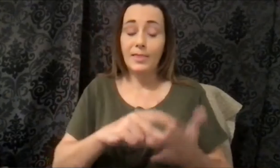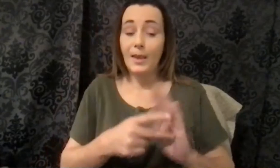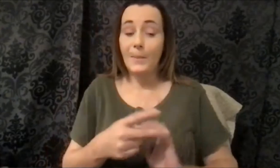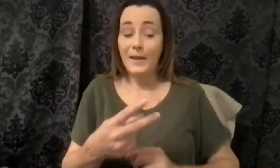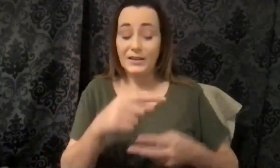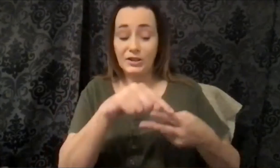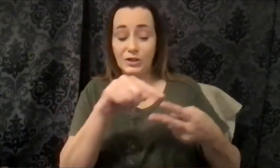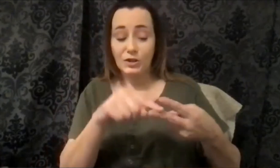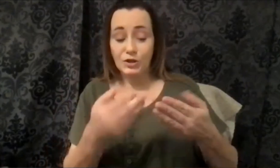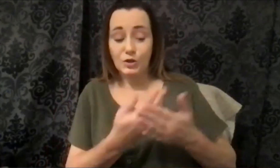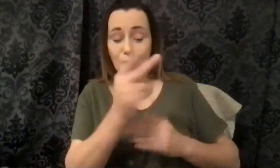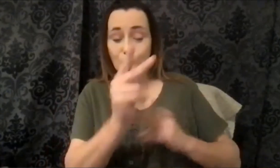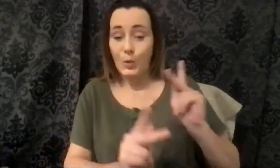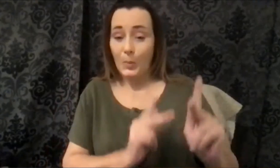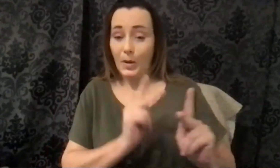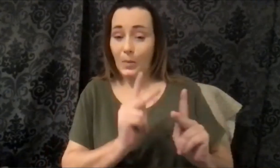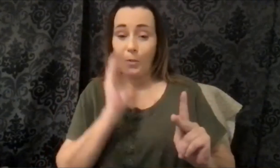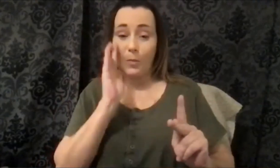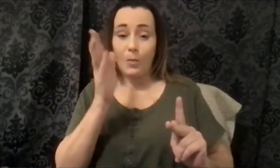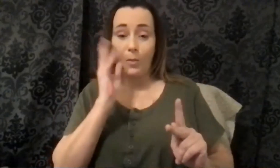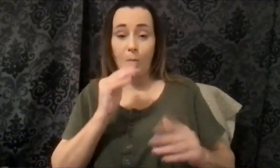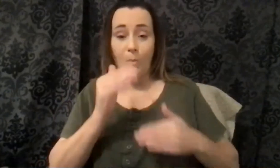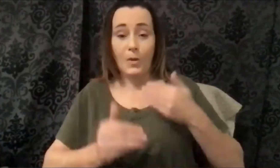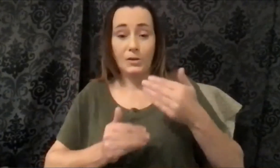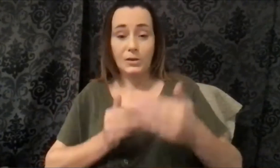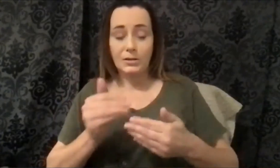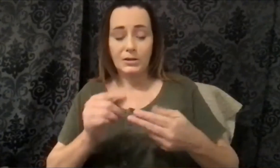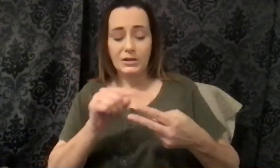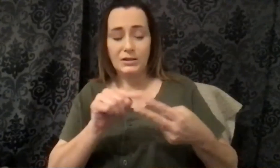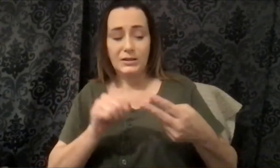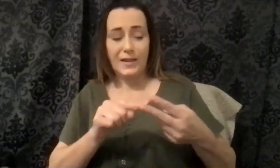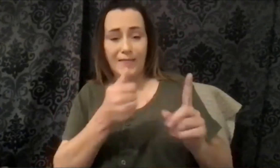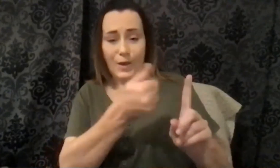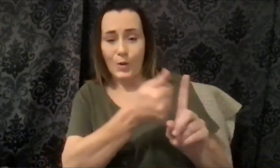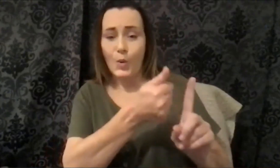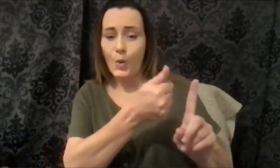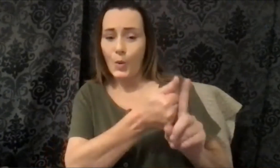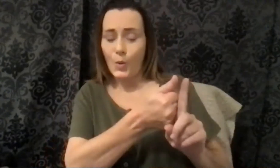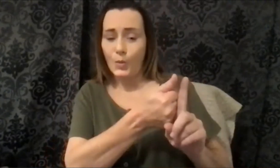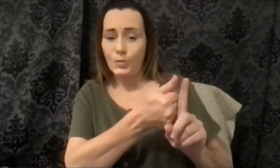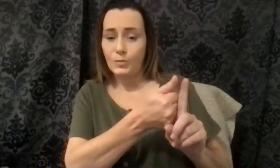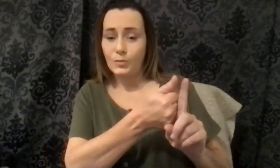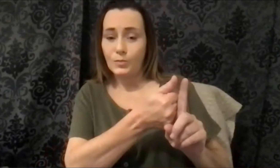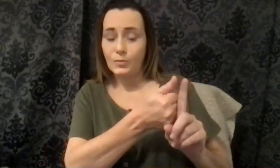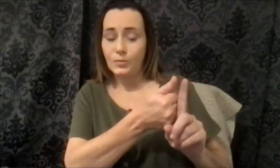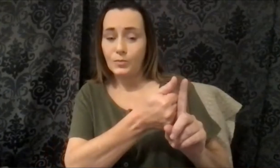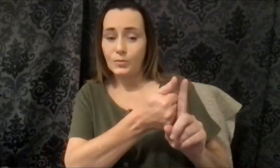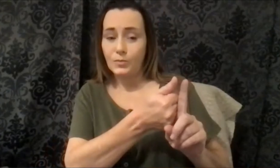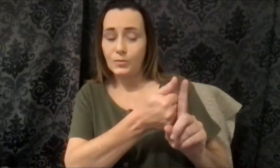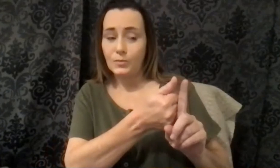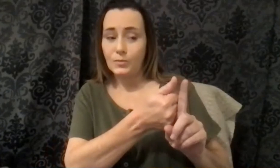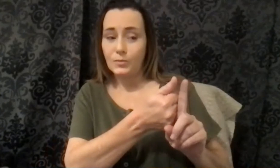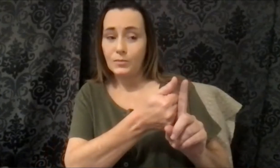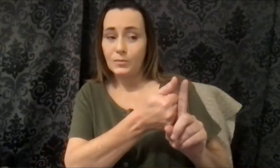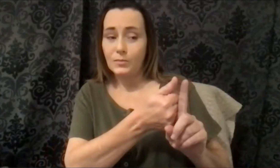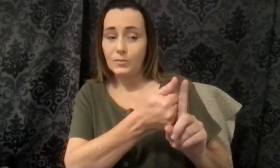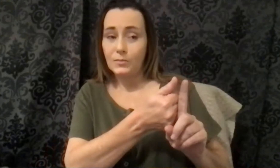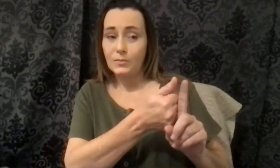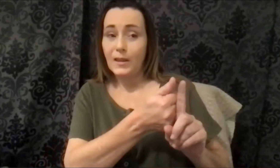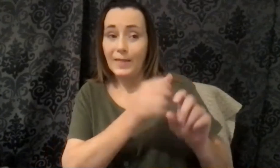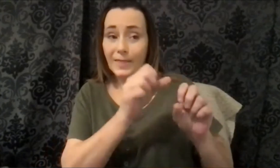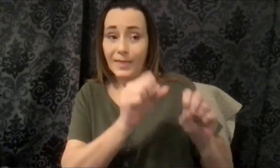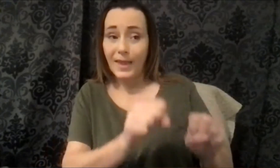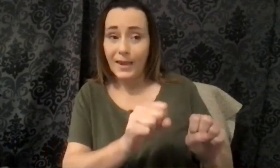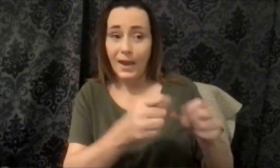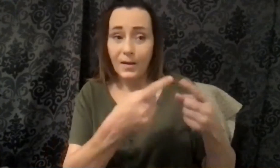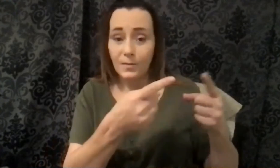people are going to be going through the process on their own. Not saying they can't get through it, but it just seems